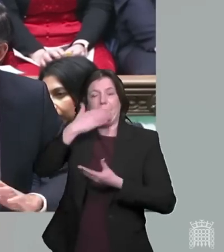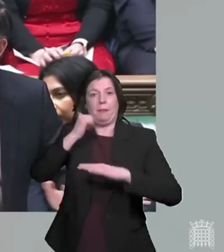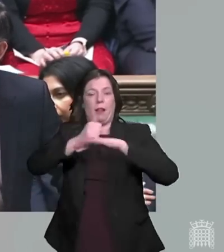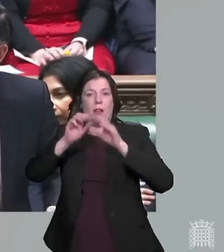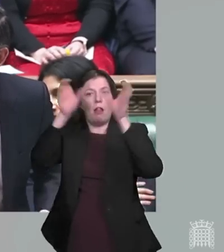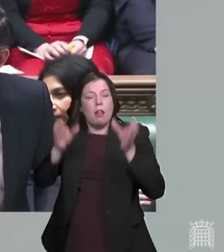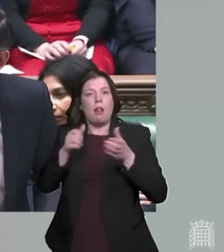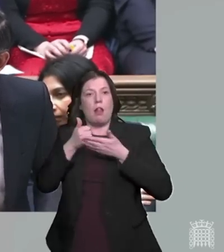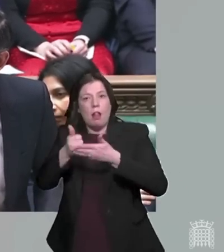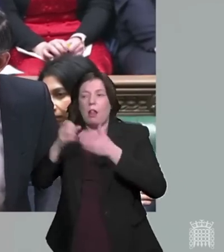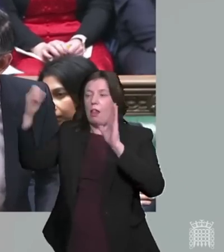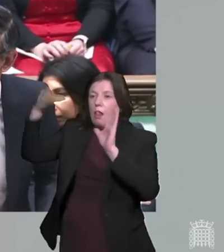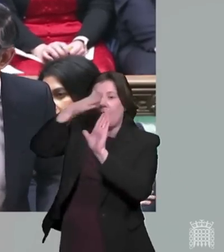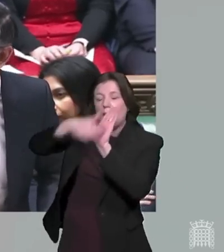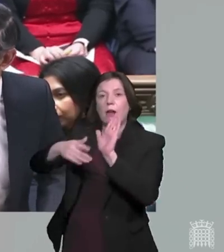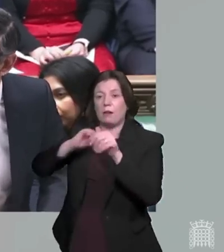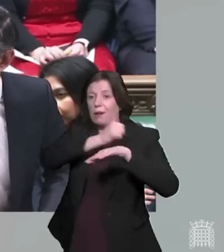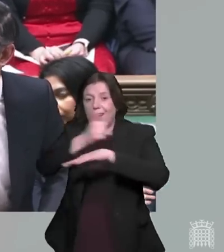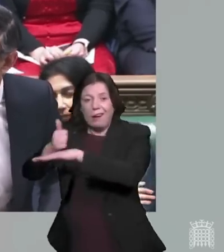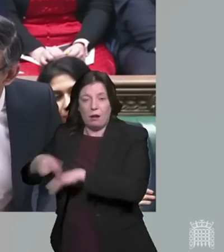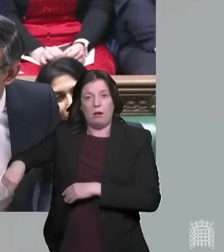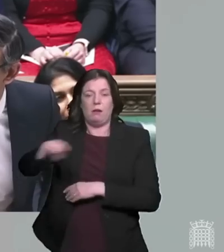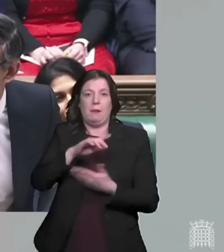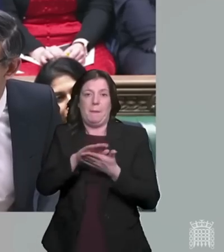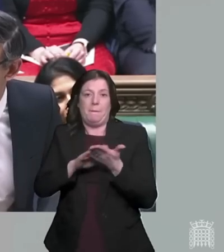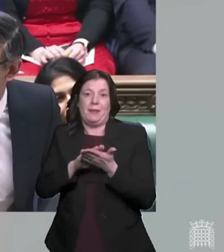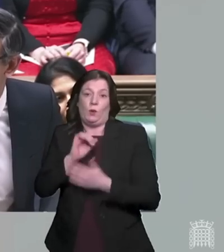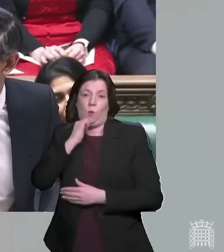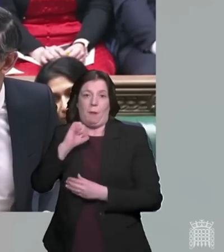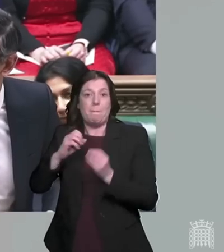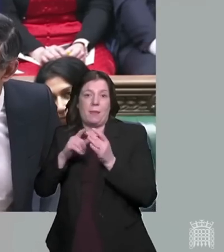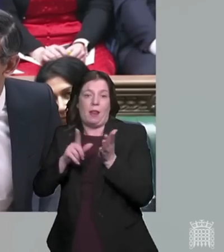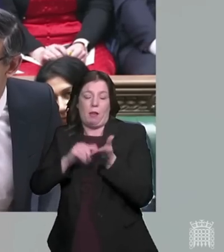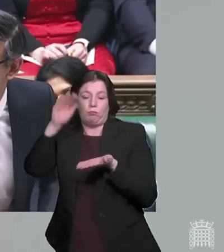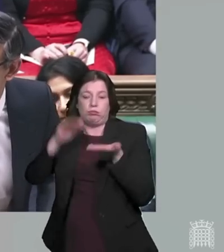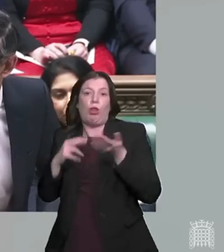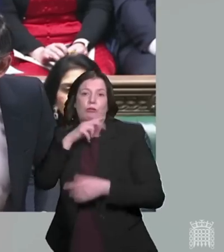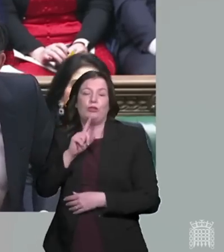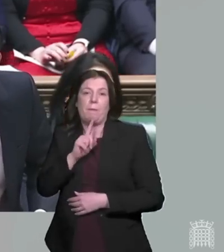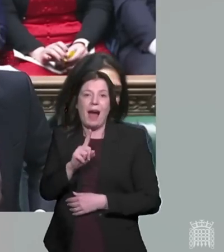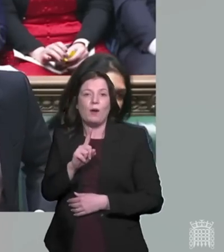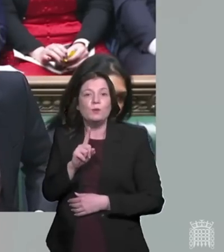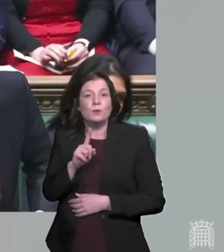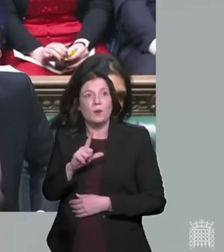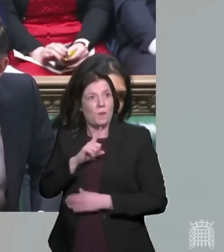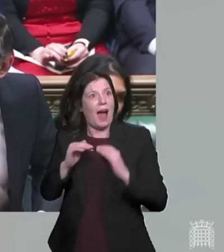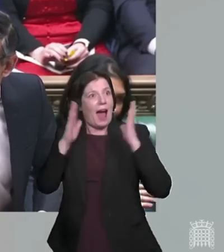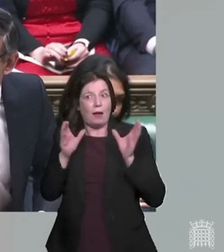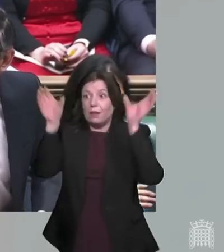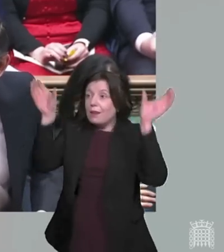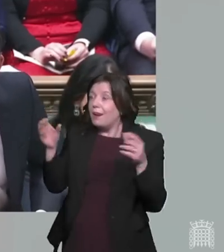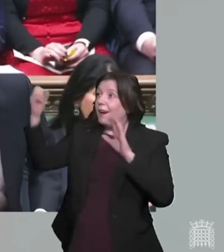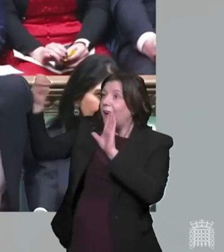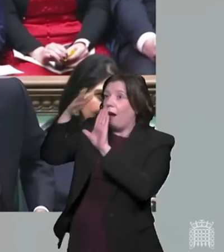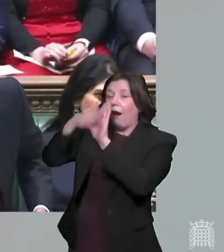help hundreds of thousands of households across the country, saving them around £300 on their bills through improvements to their energy efficiency. And you're right, it should be